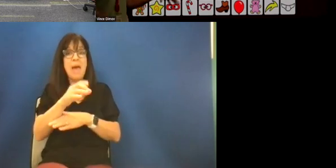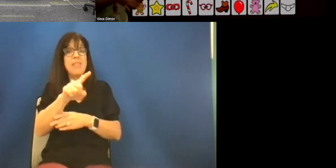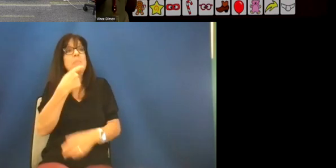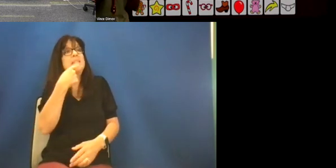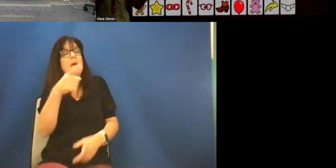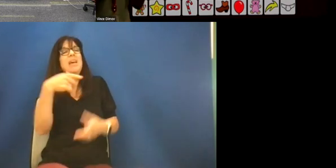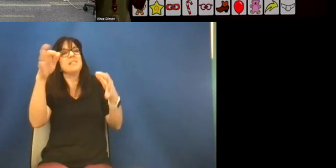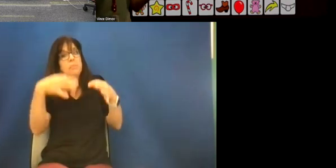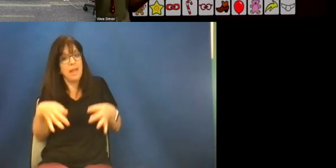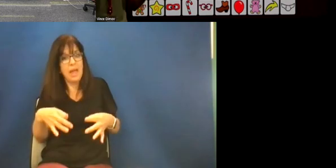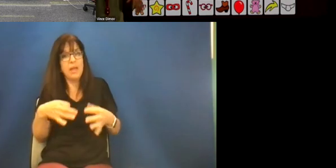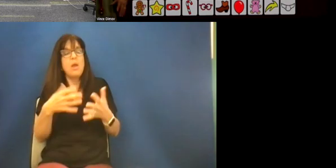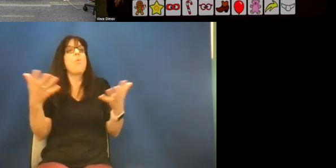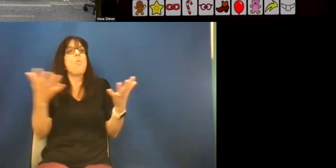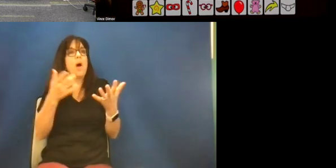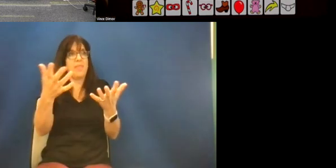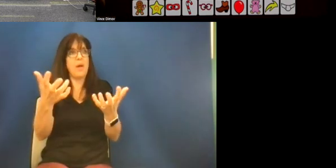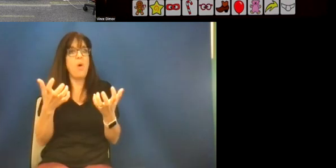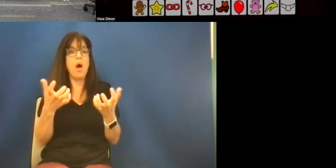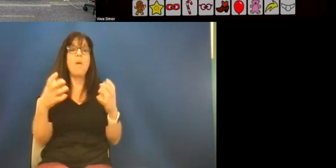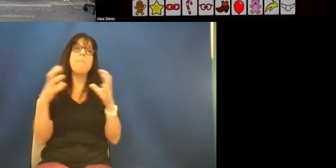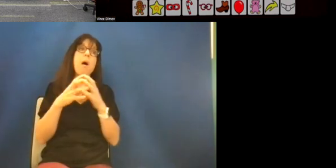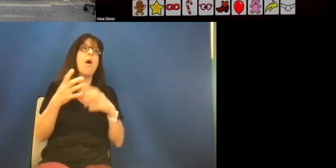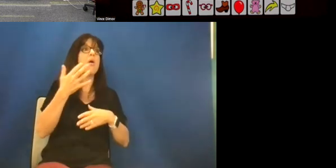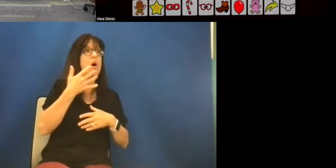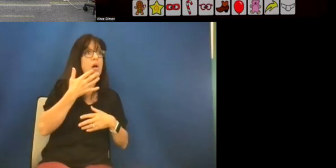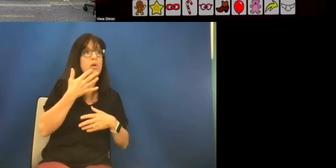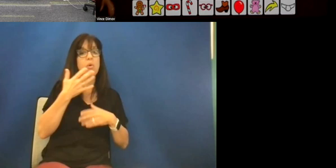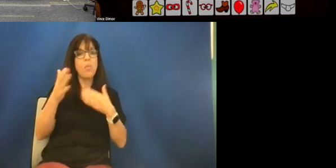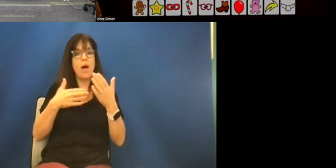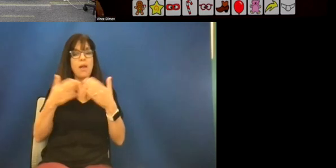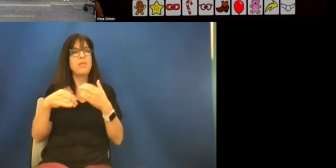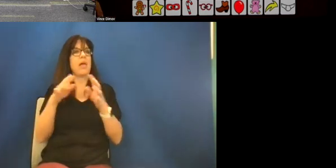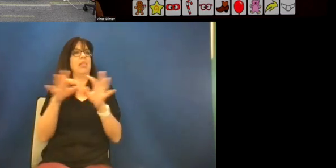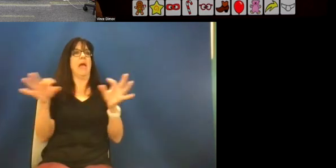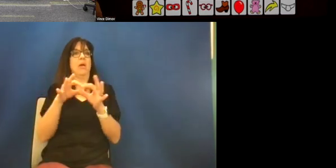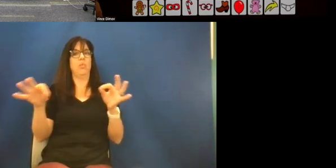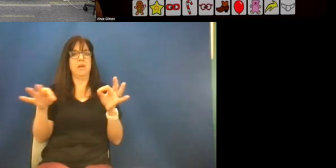like explain what it is they want. So ball, what color do you want the ball? You know, so it's just that language